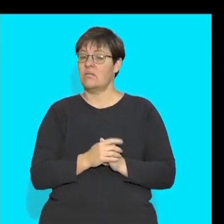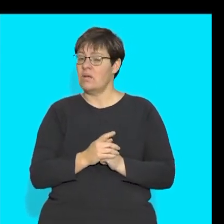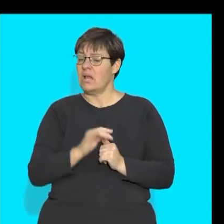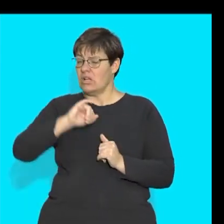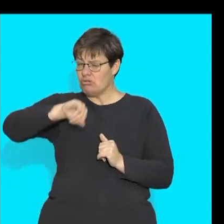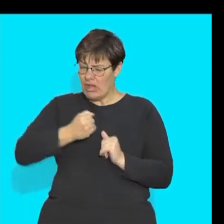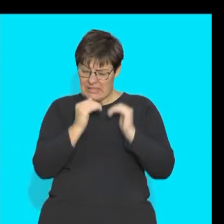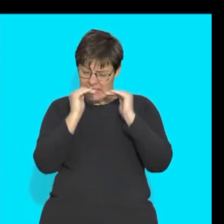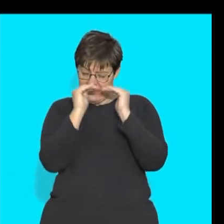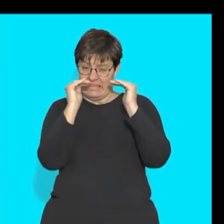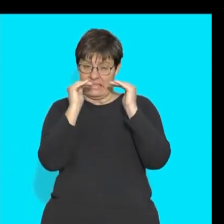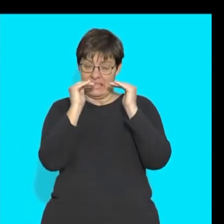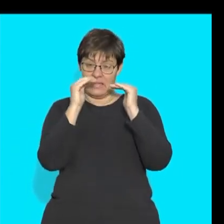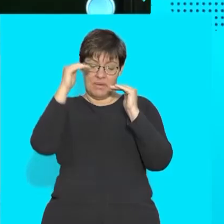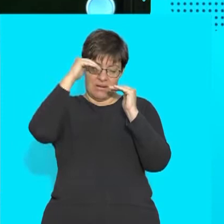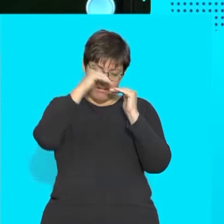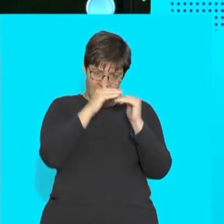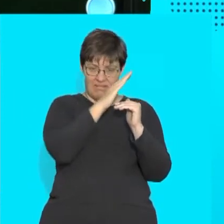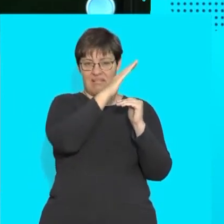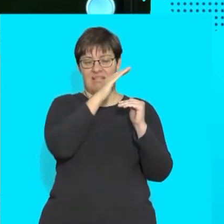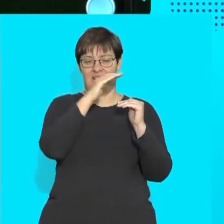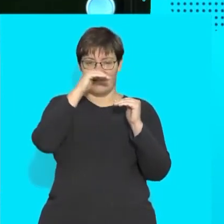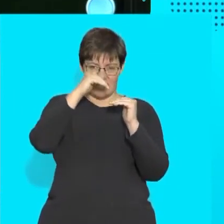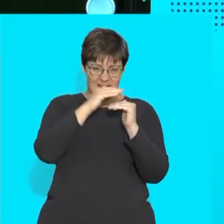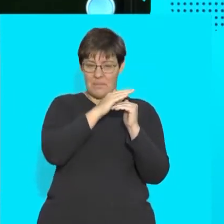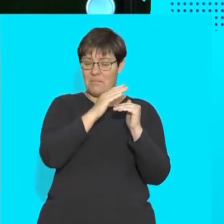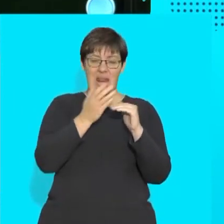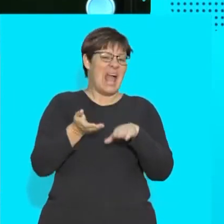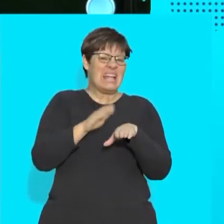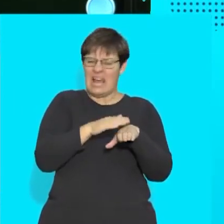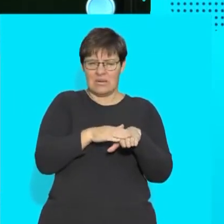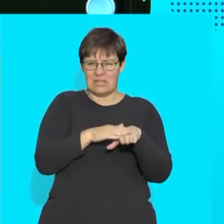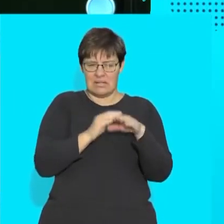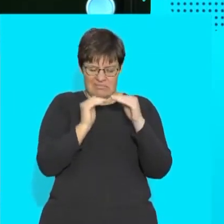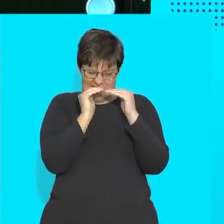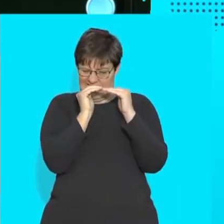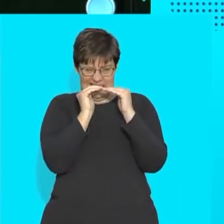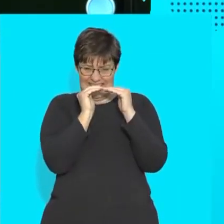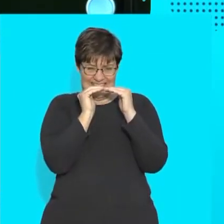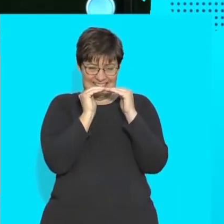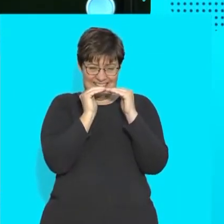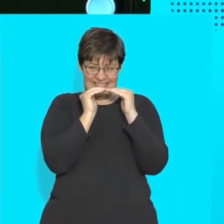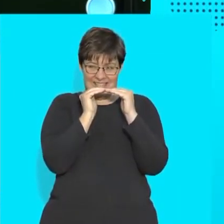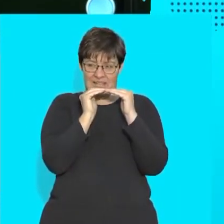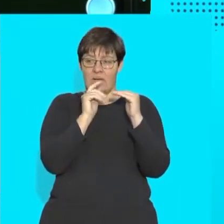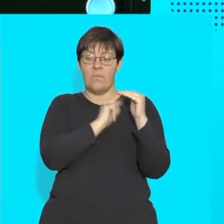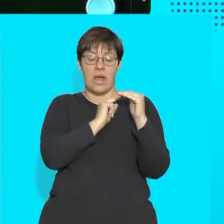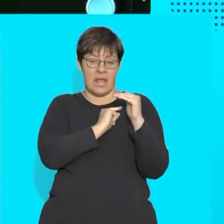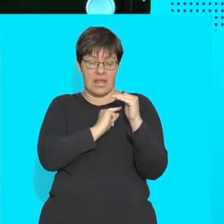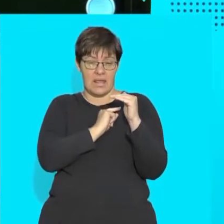we've just met the threshold, and in fact we wouldn't actually get a current if we're just on the threshold,